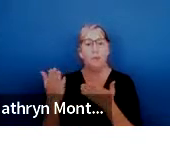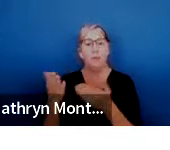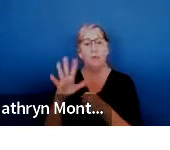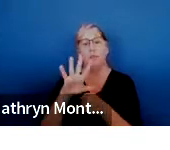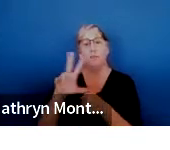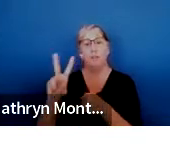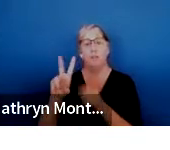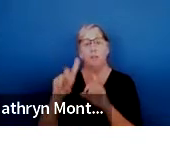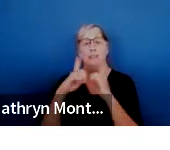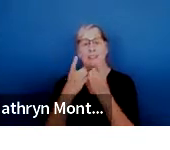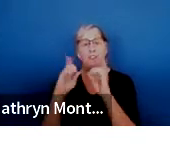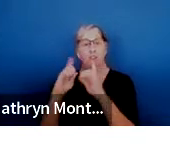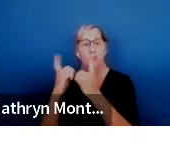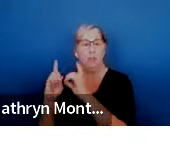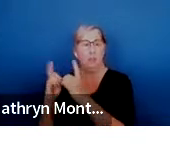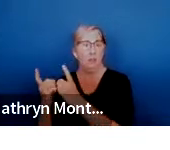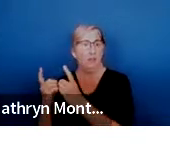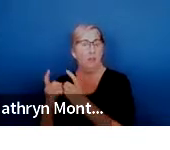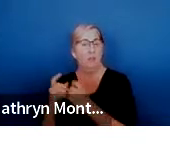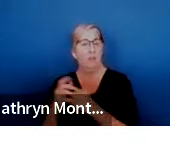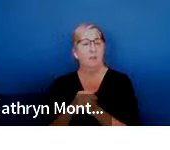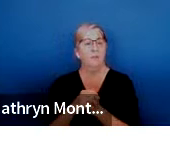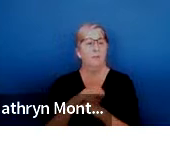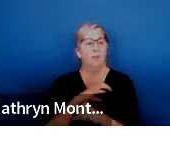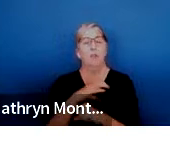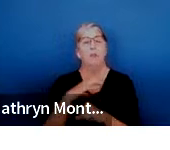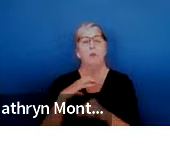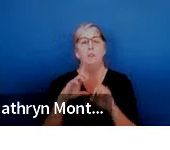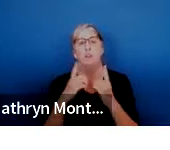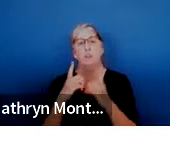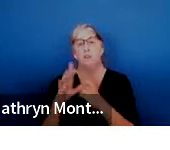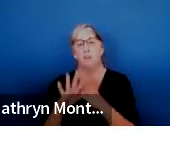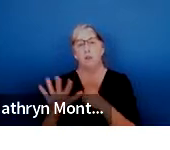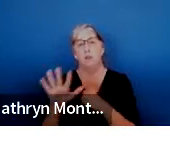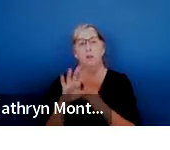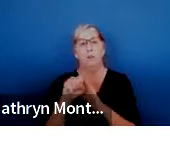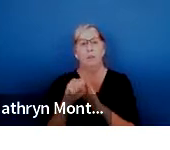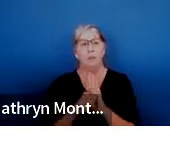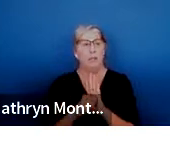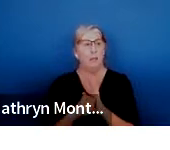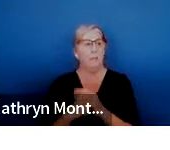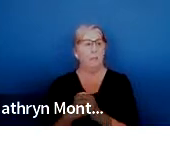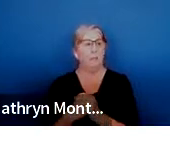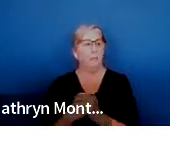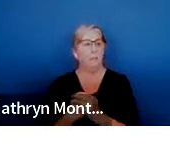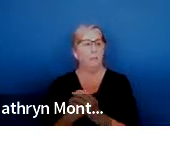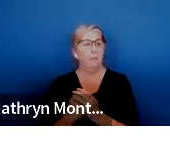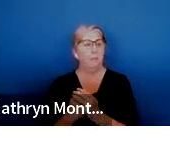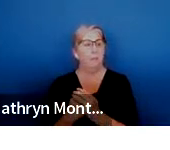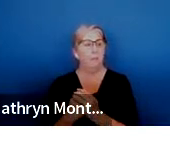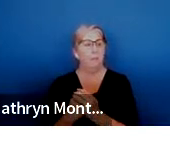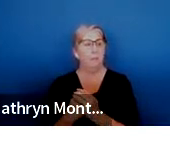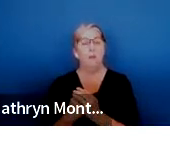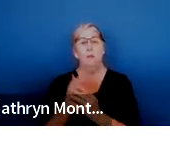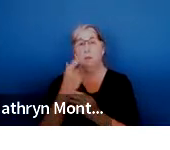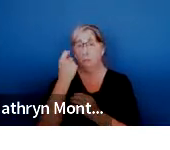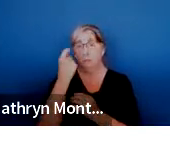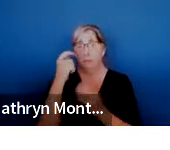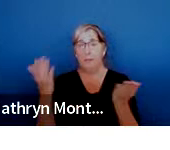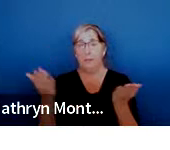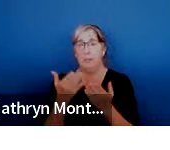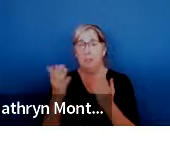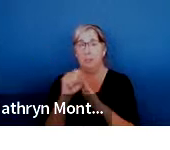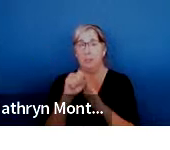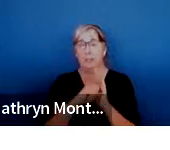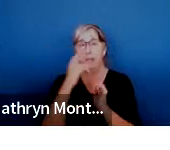52 districts, congressional districts in the state. As you can realize, in the state of California,